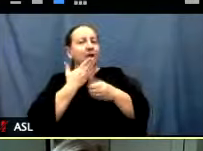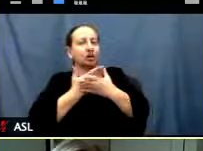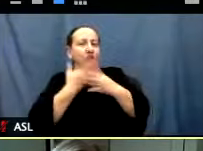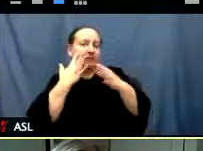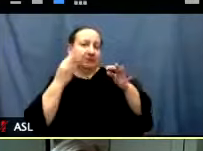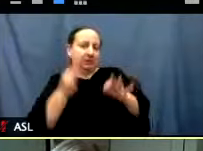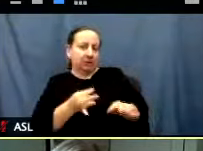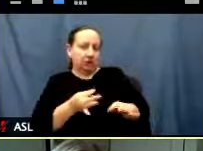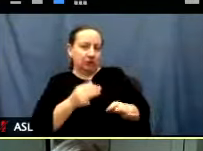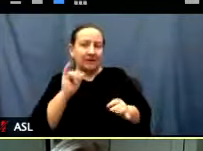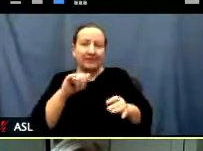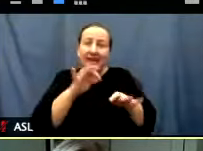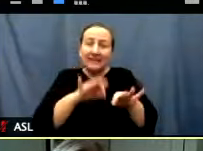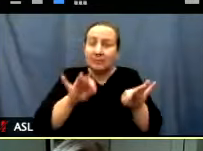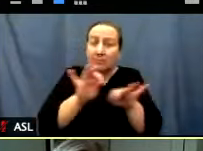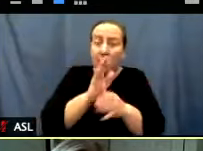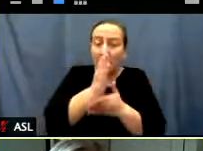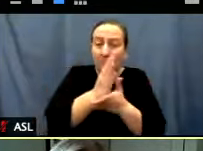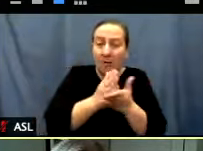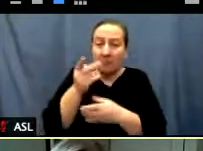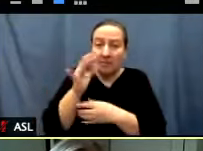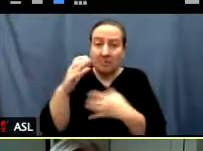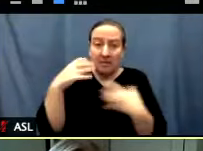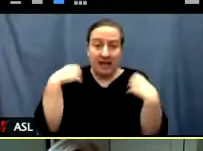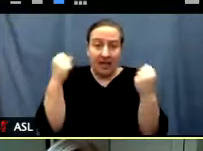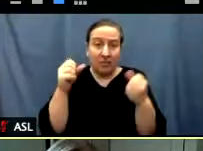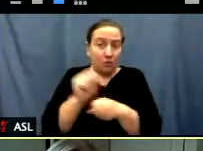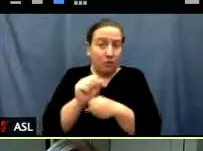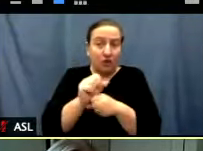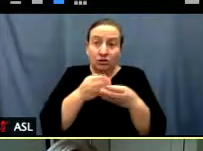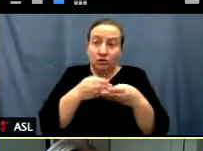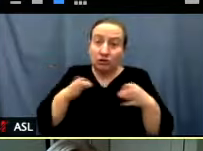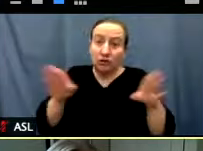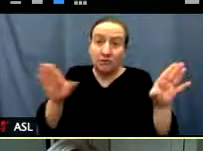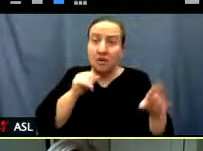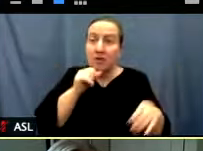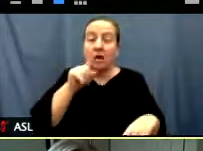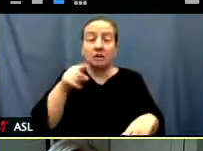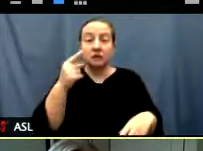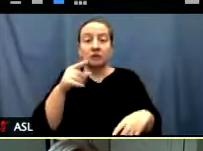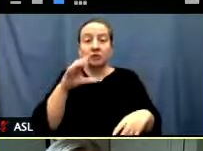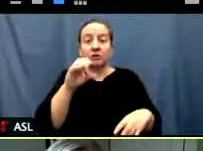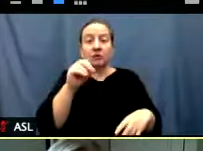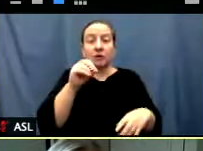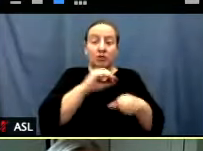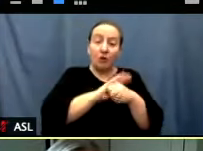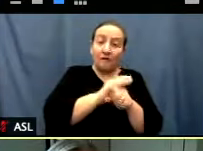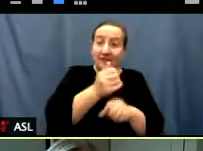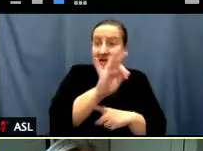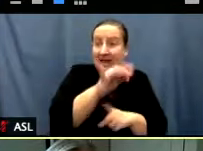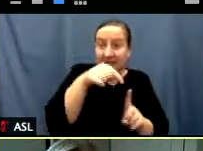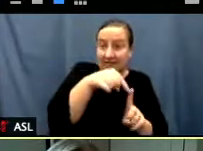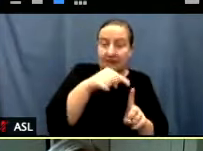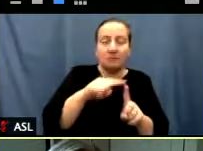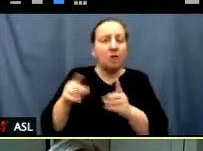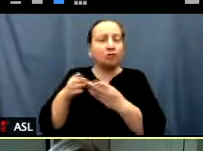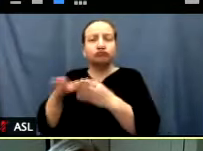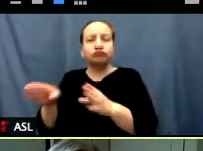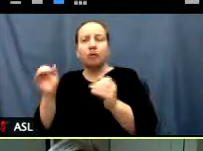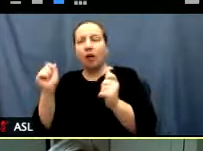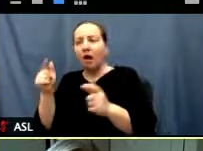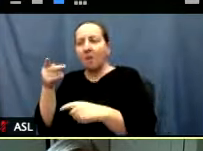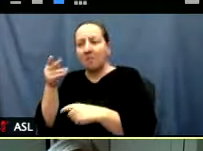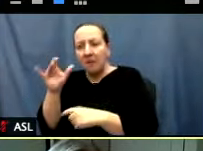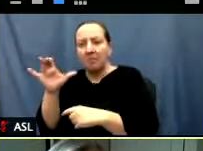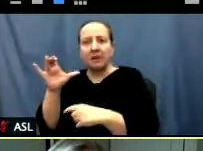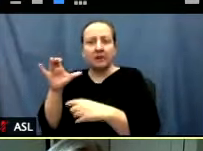an important part of public health work in general, not just around COVID-19 response, but in general around public health